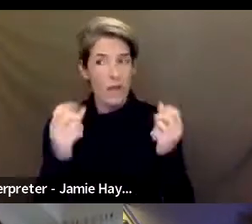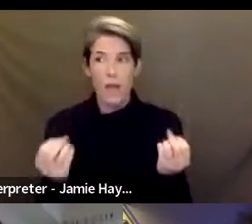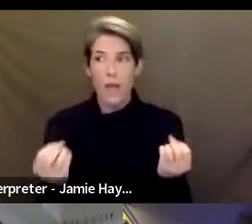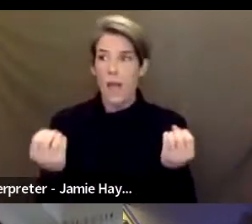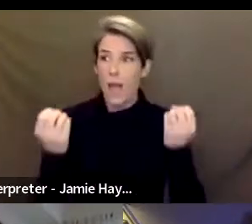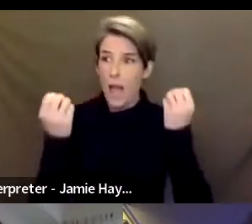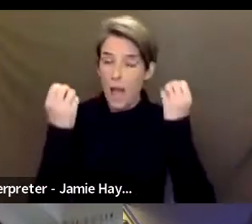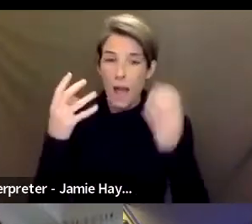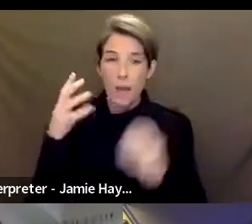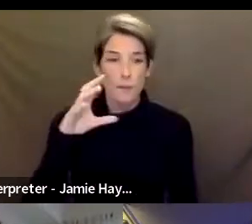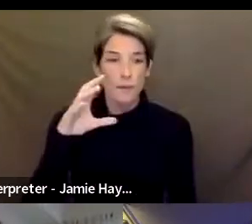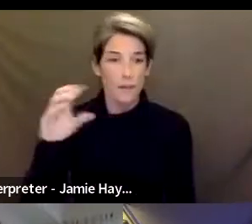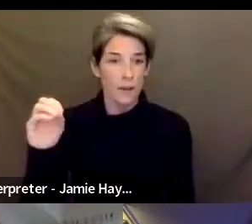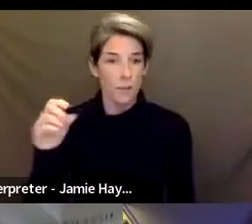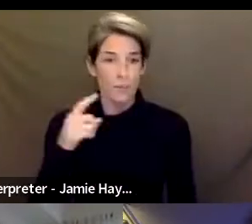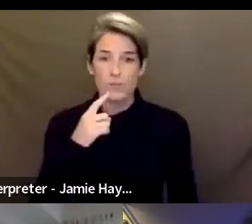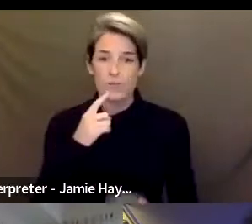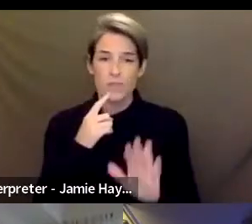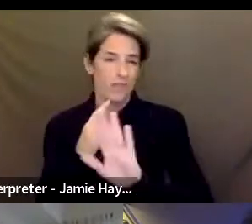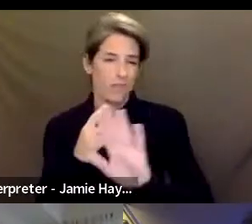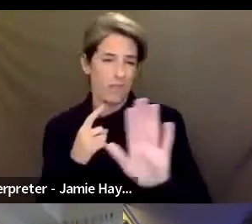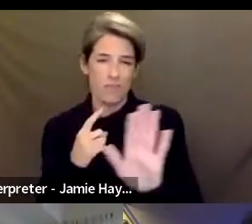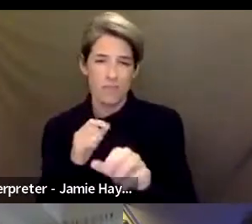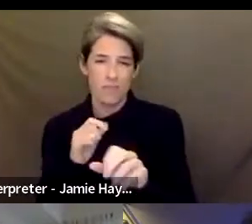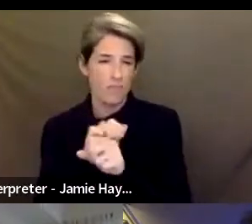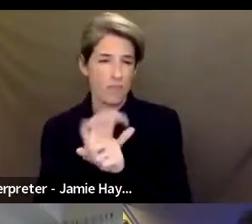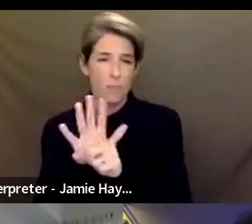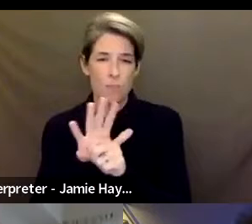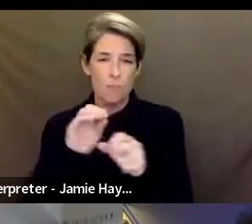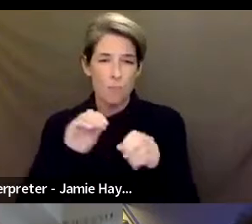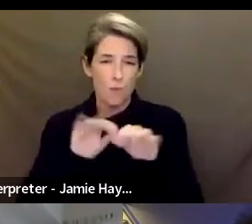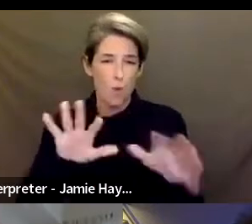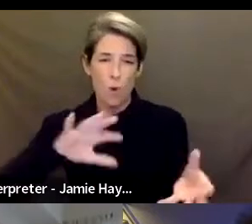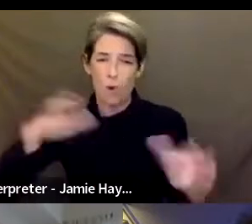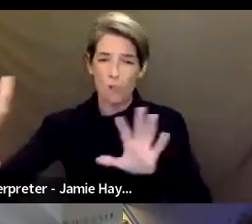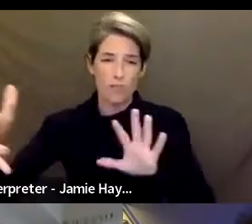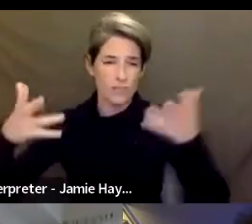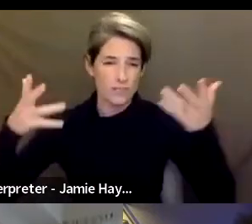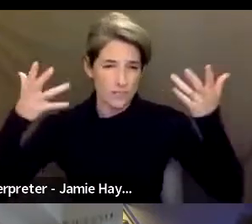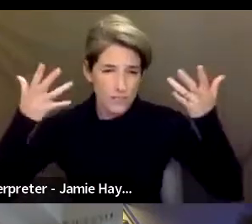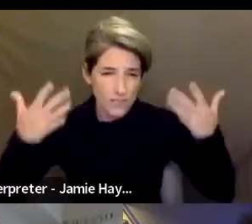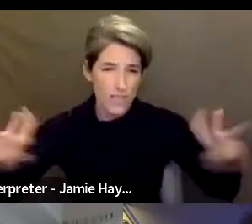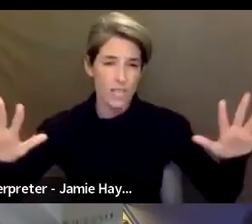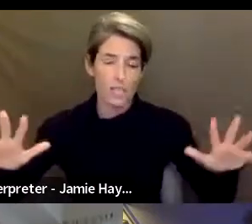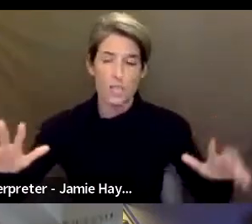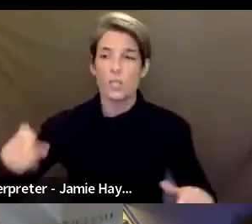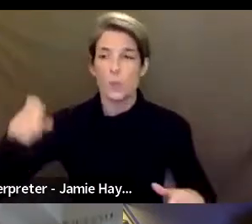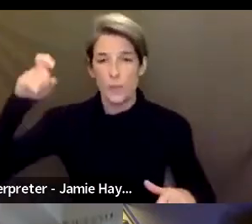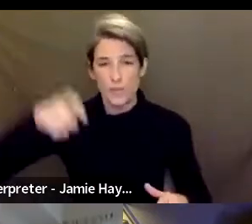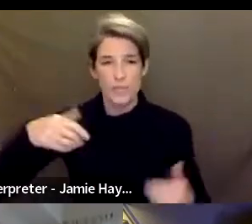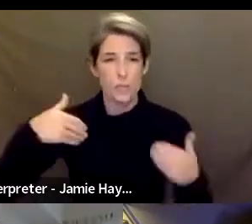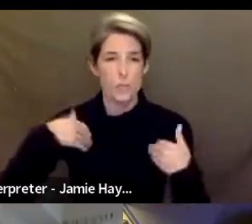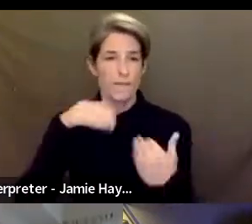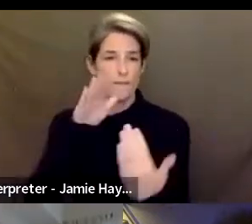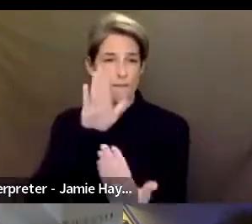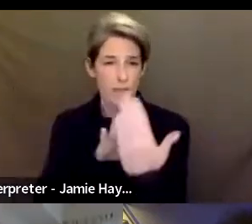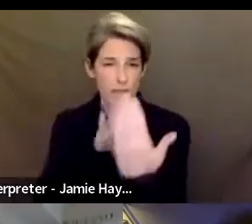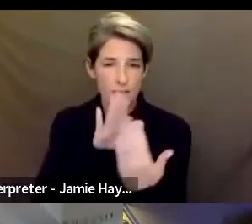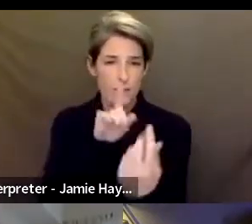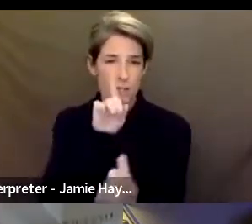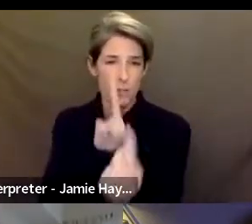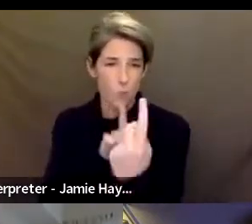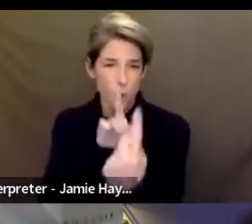the pandemic is over. We have to do it all in person. I'm tired of